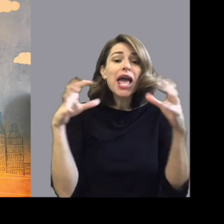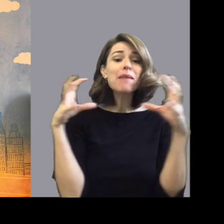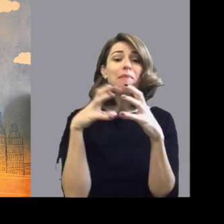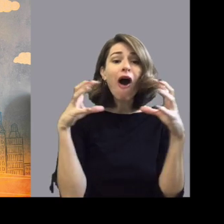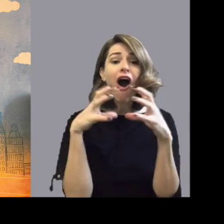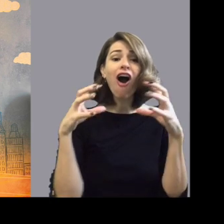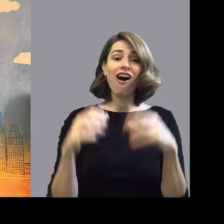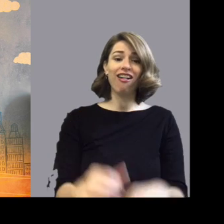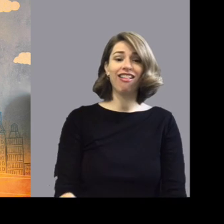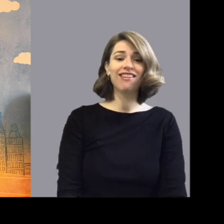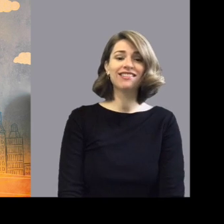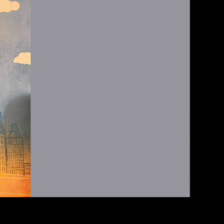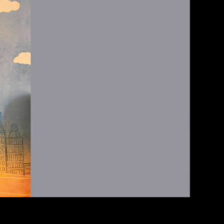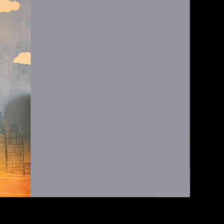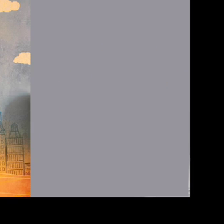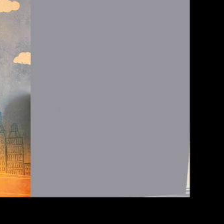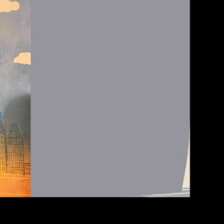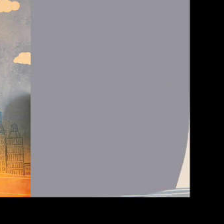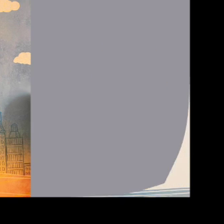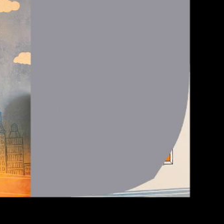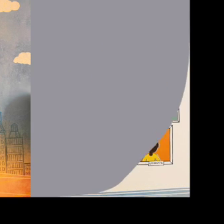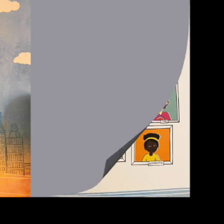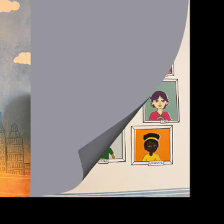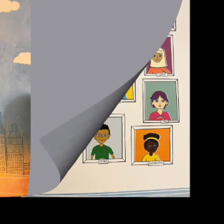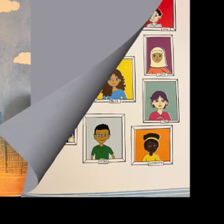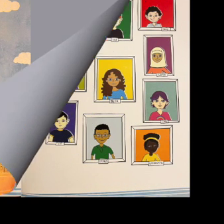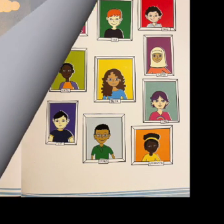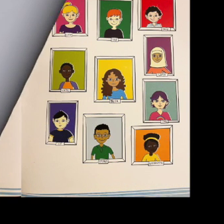I play ball.